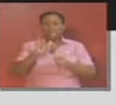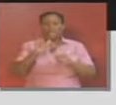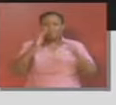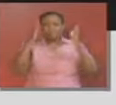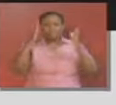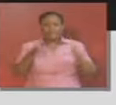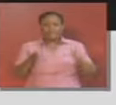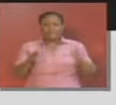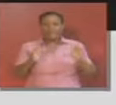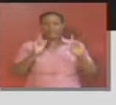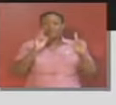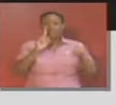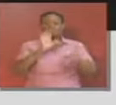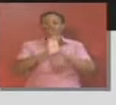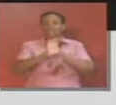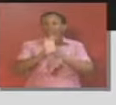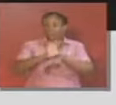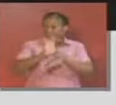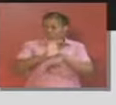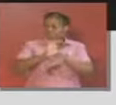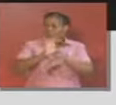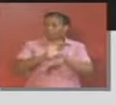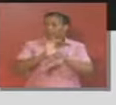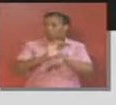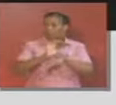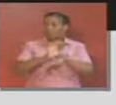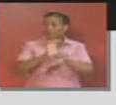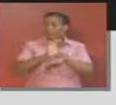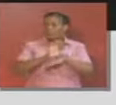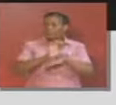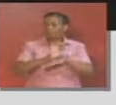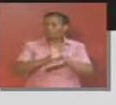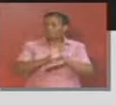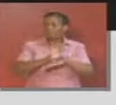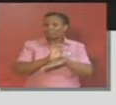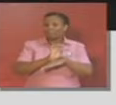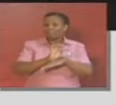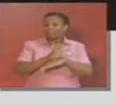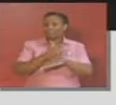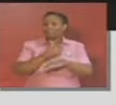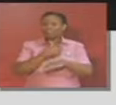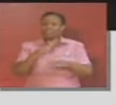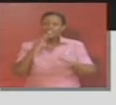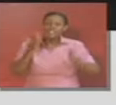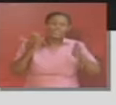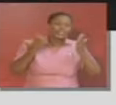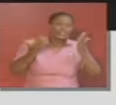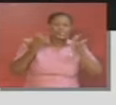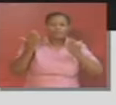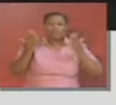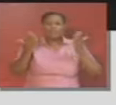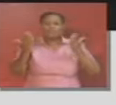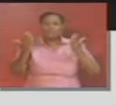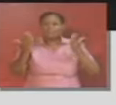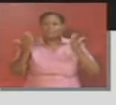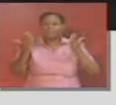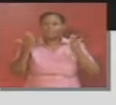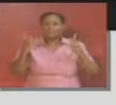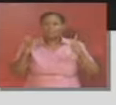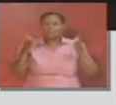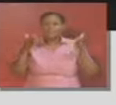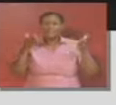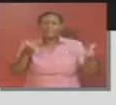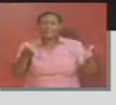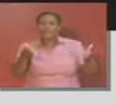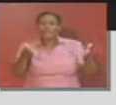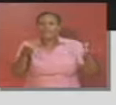religious ceremony, a religious service, and because of the apparent close interaction between individuals in